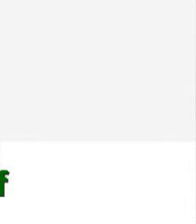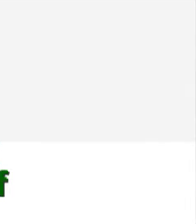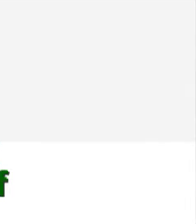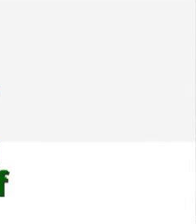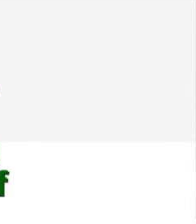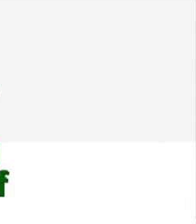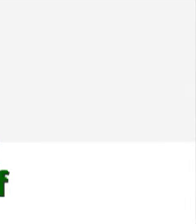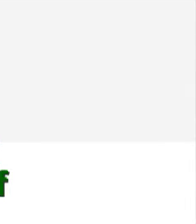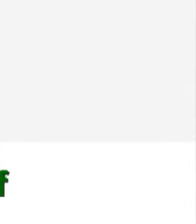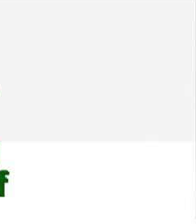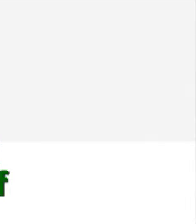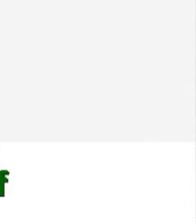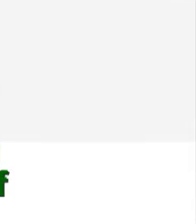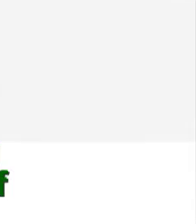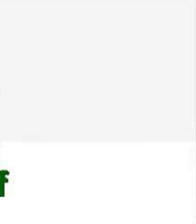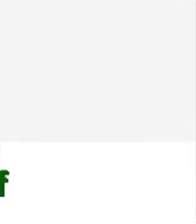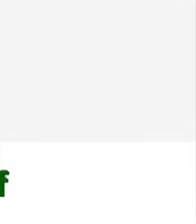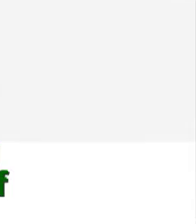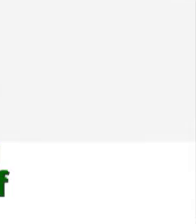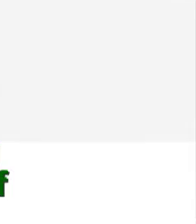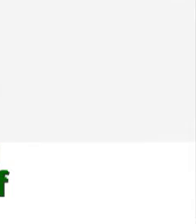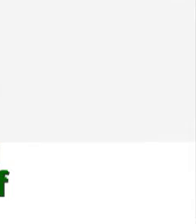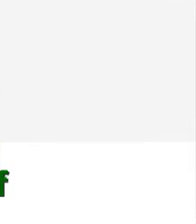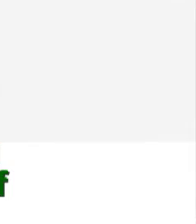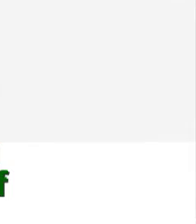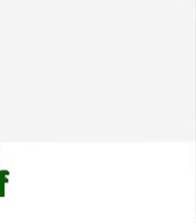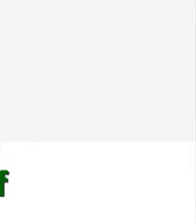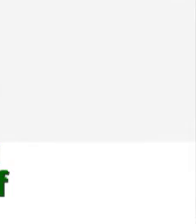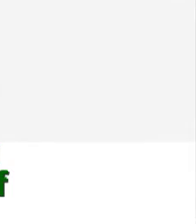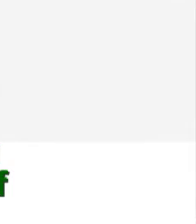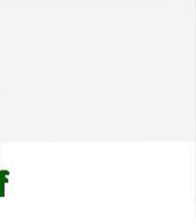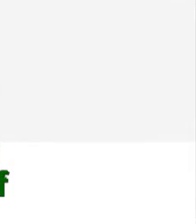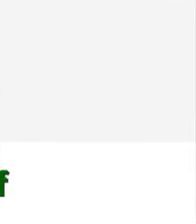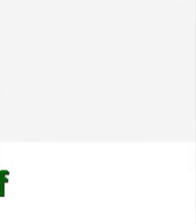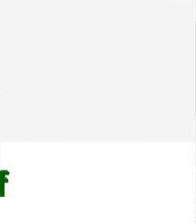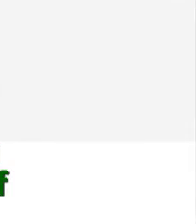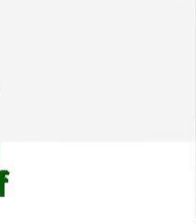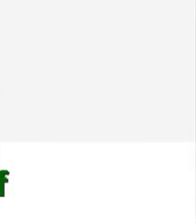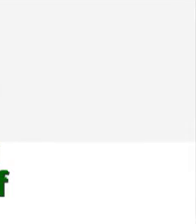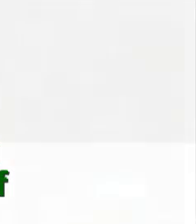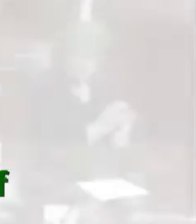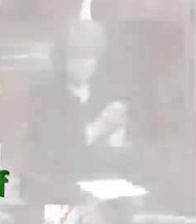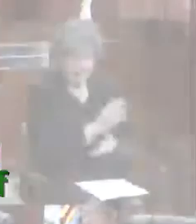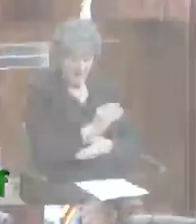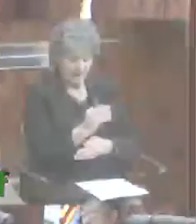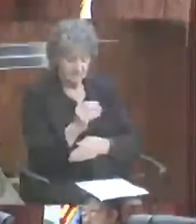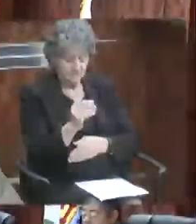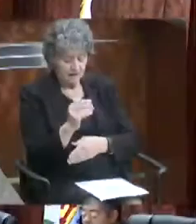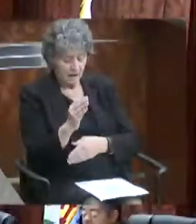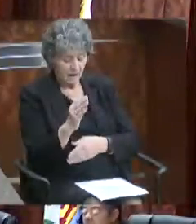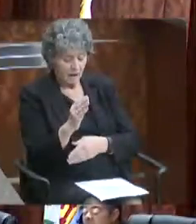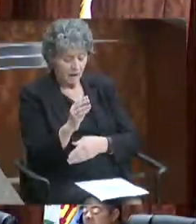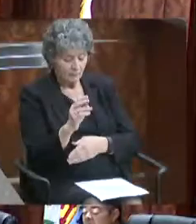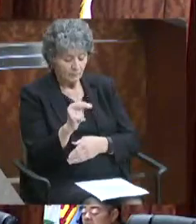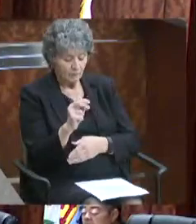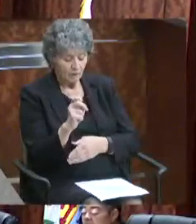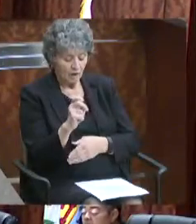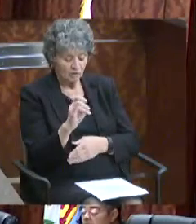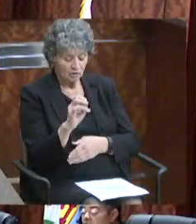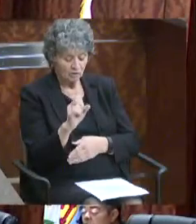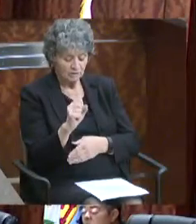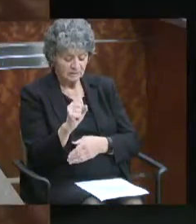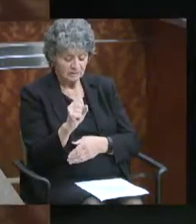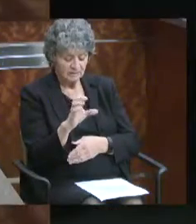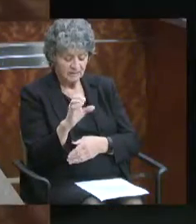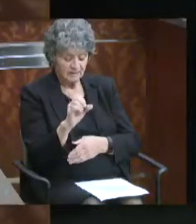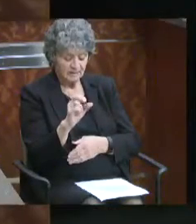of Noxious Conditions, etc., and providing for an effective date. I've read this into the record for the second